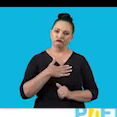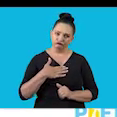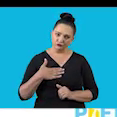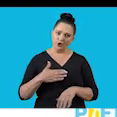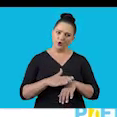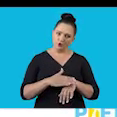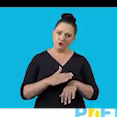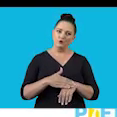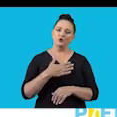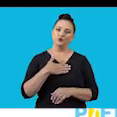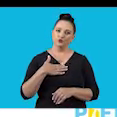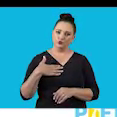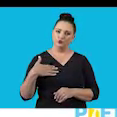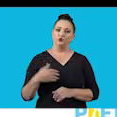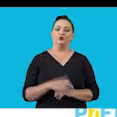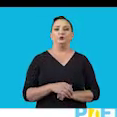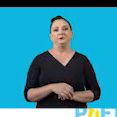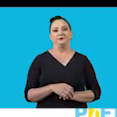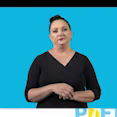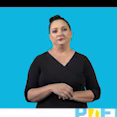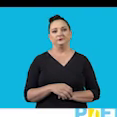And slower.